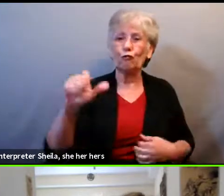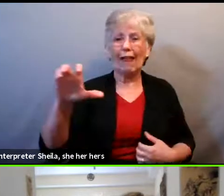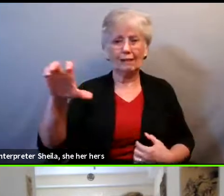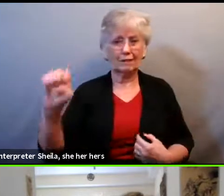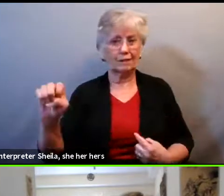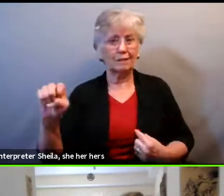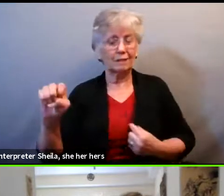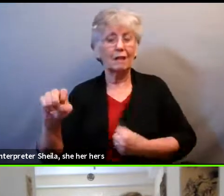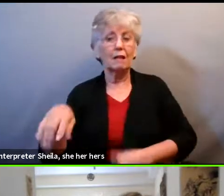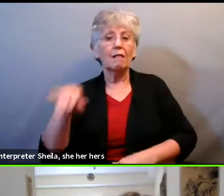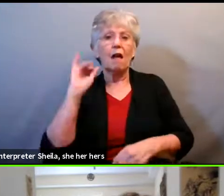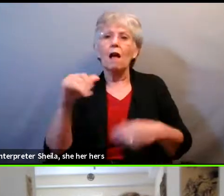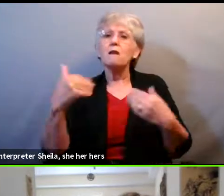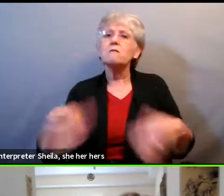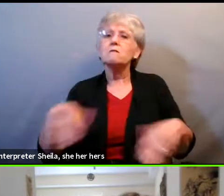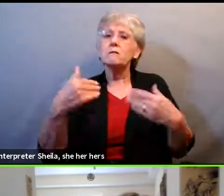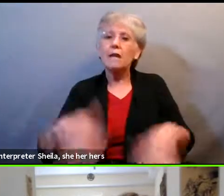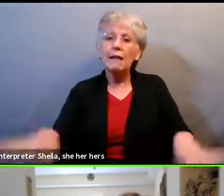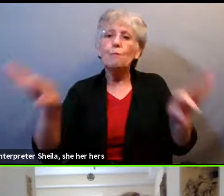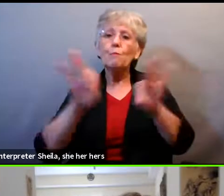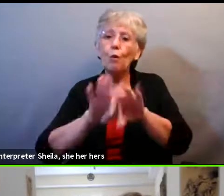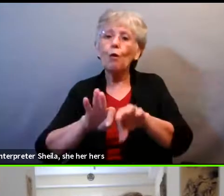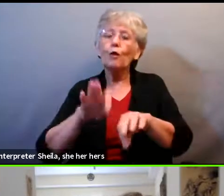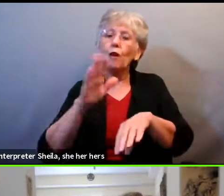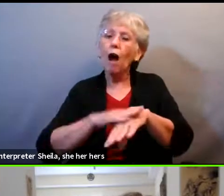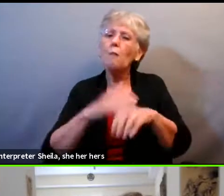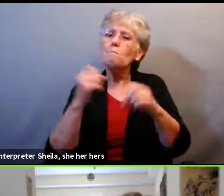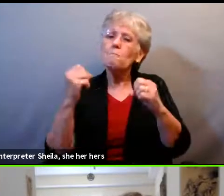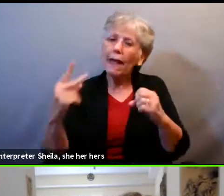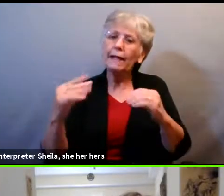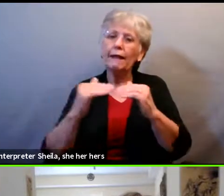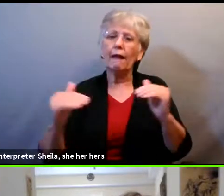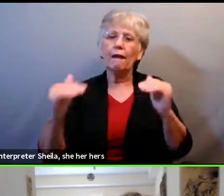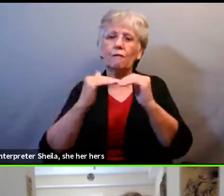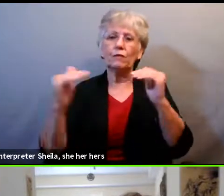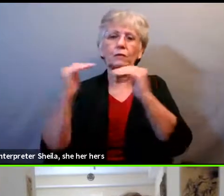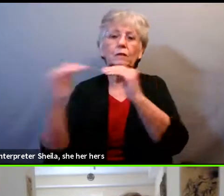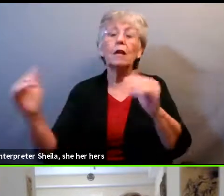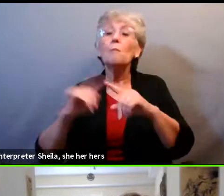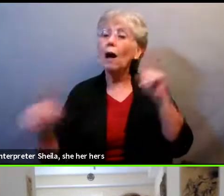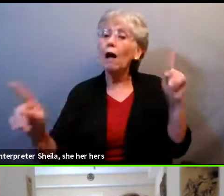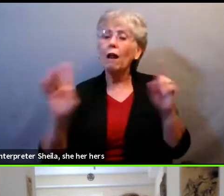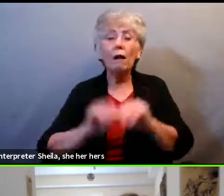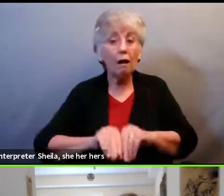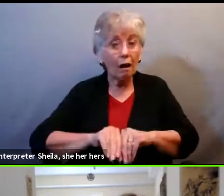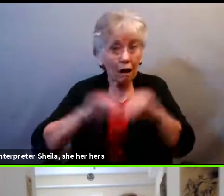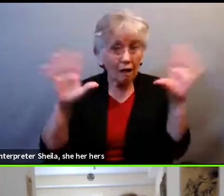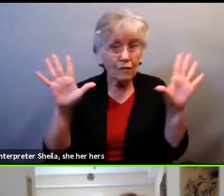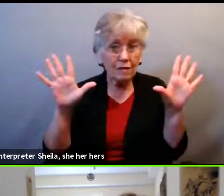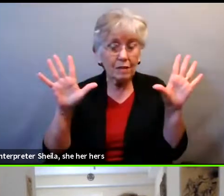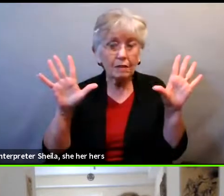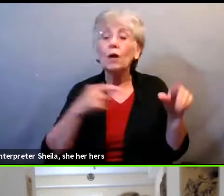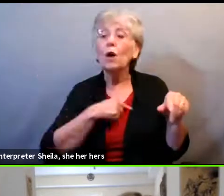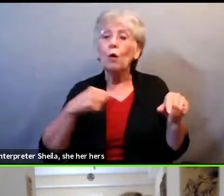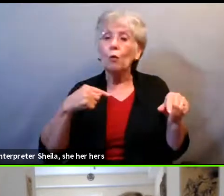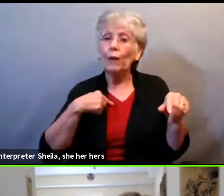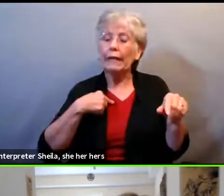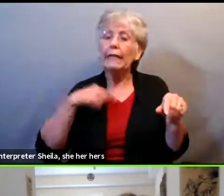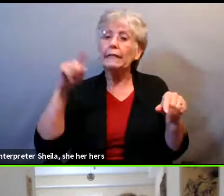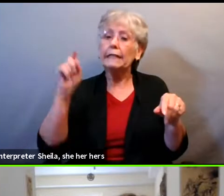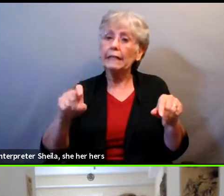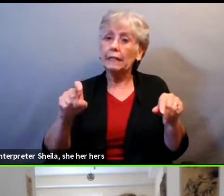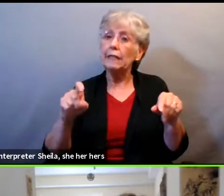very important on so many levels. But obviously, we need to be